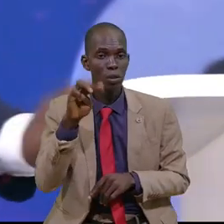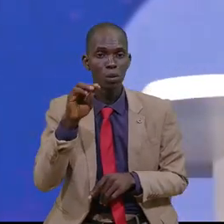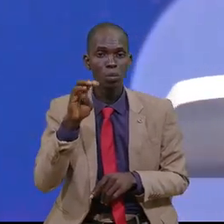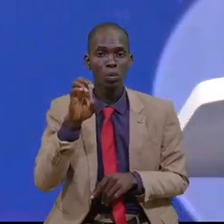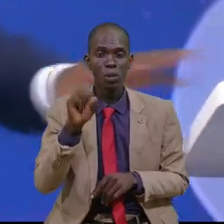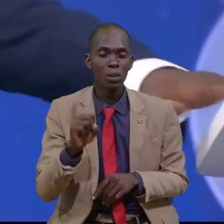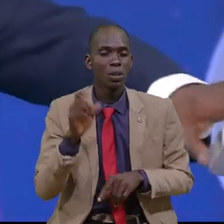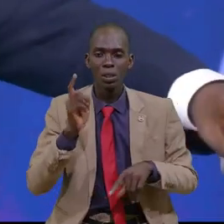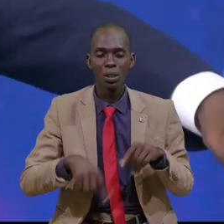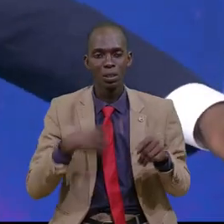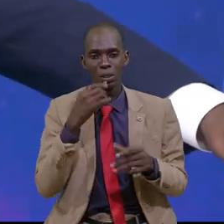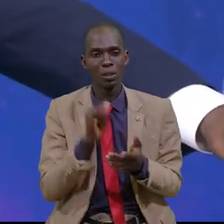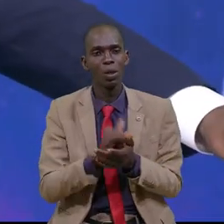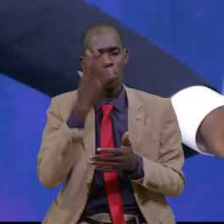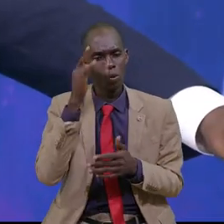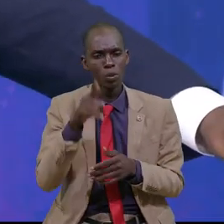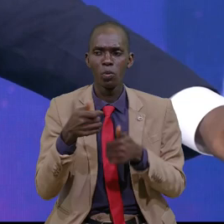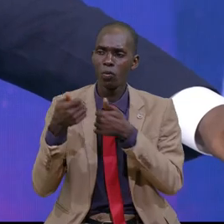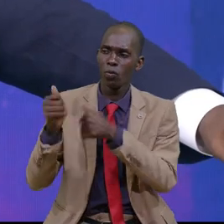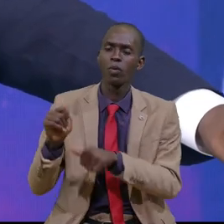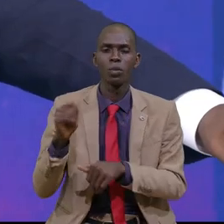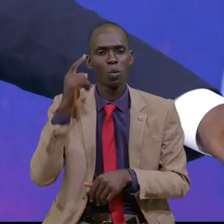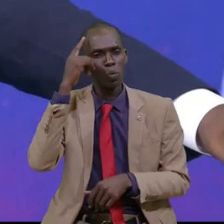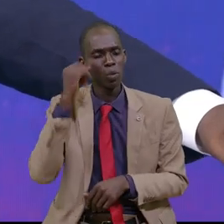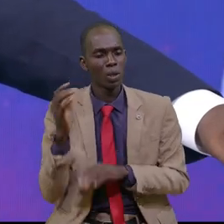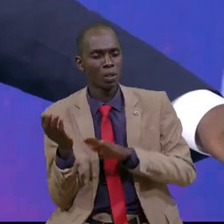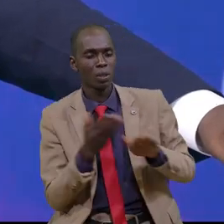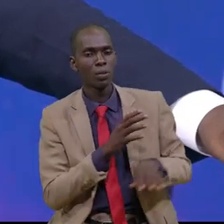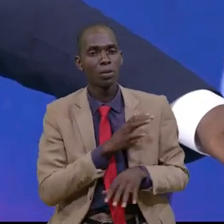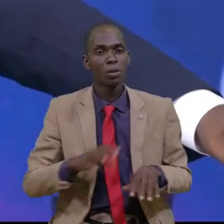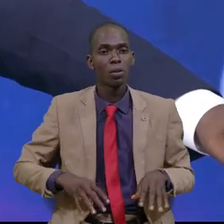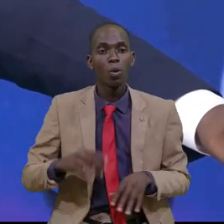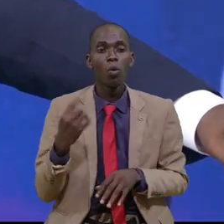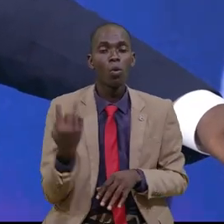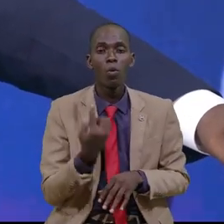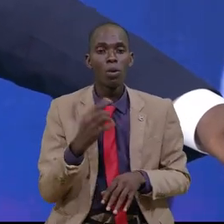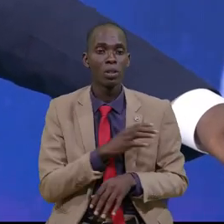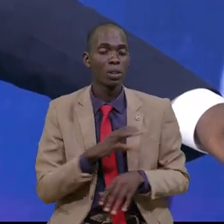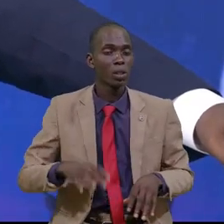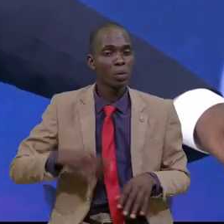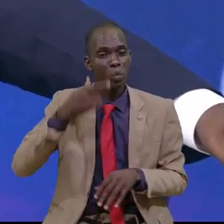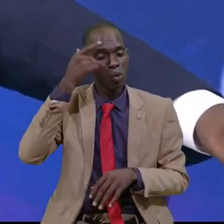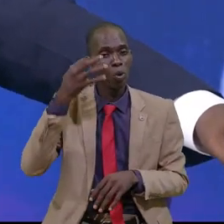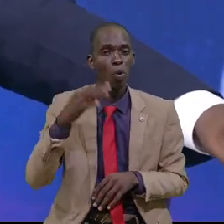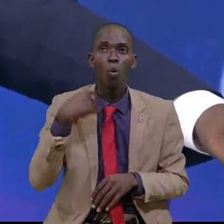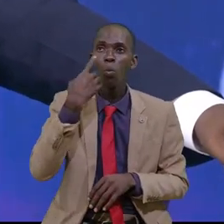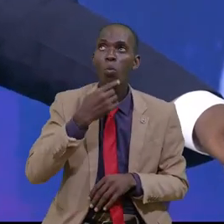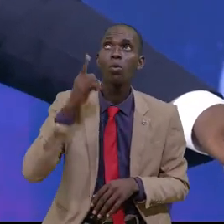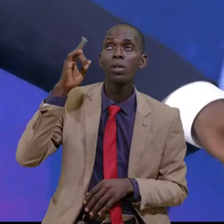and abandon Christ here? Only Christ, because of who he is and because of his